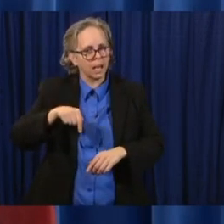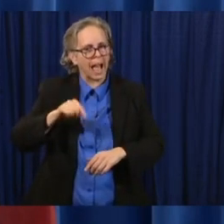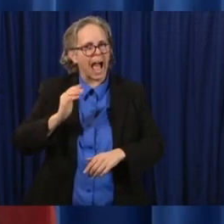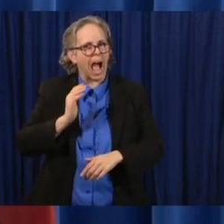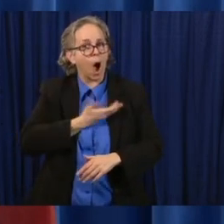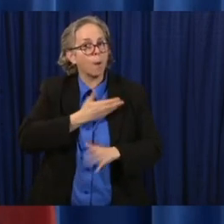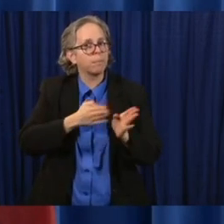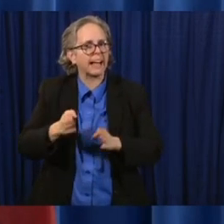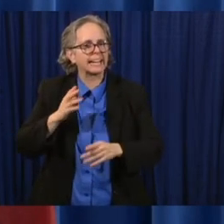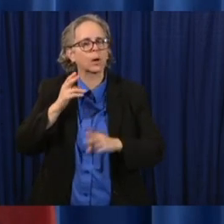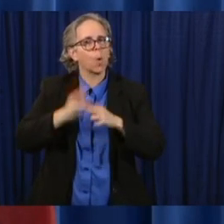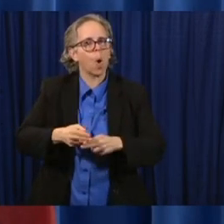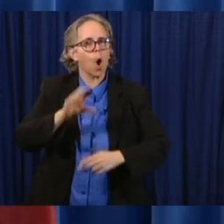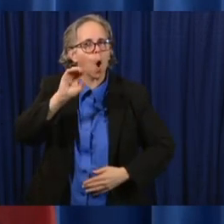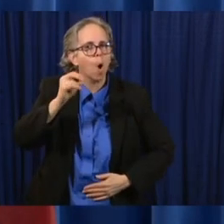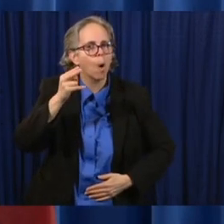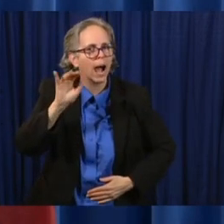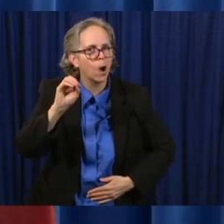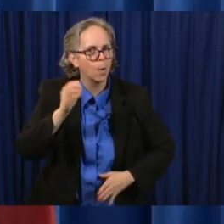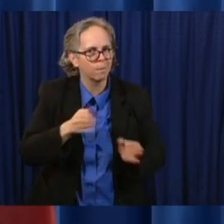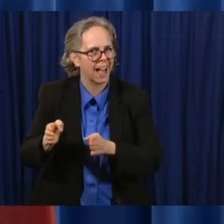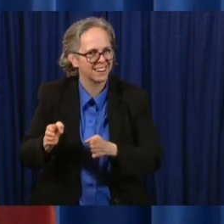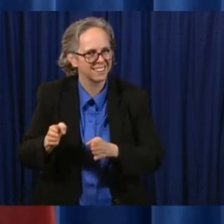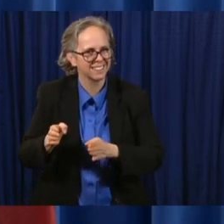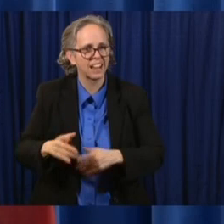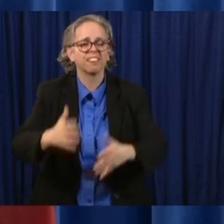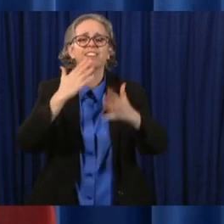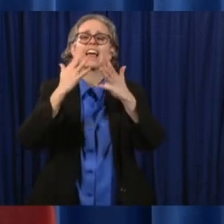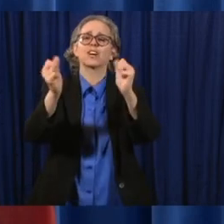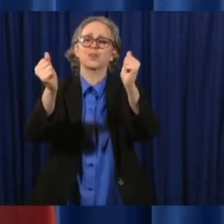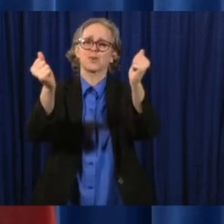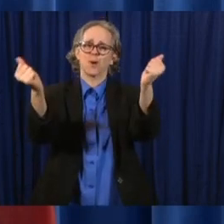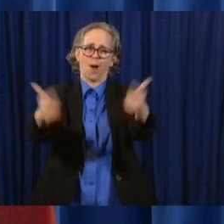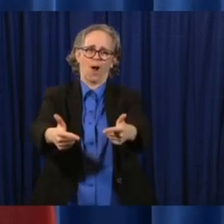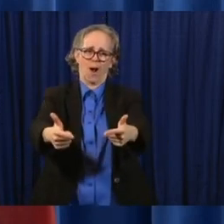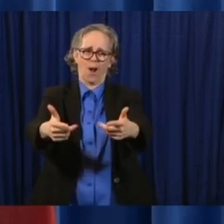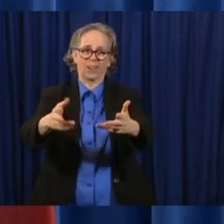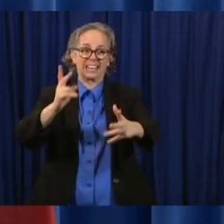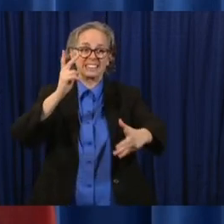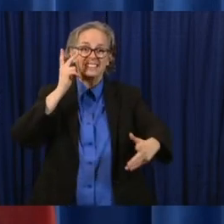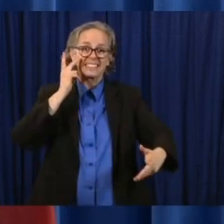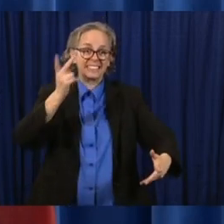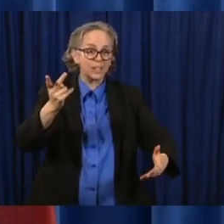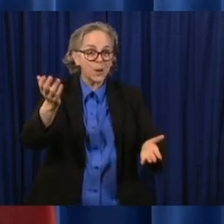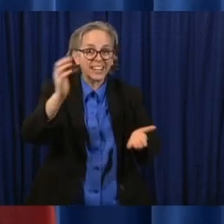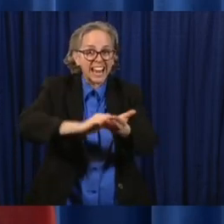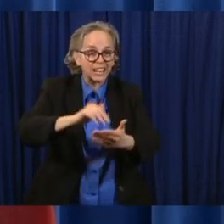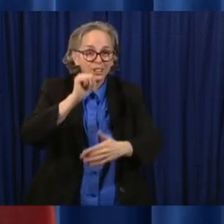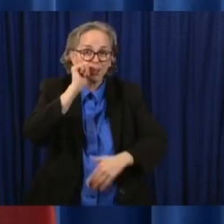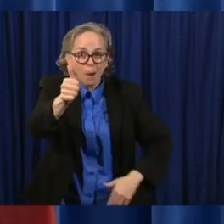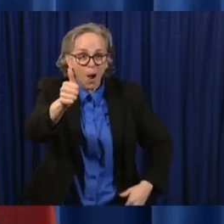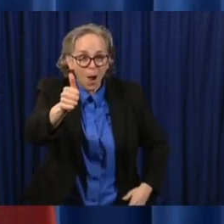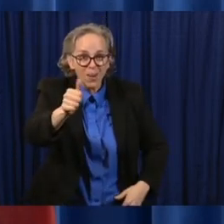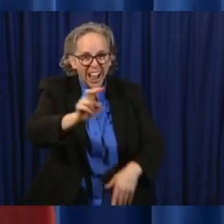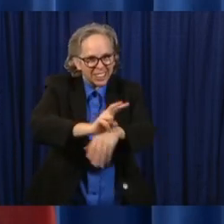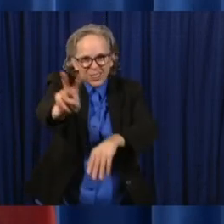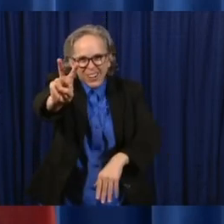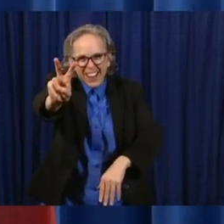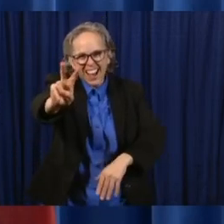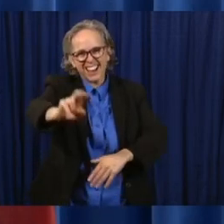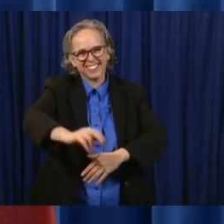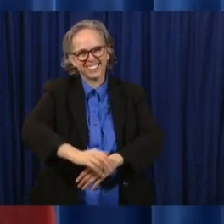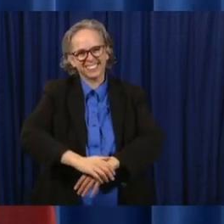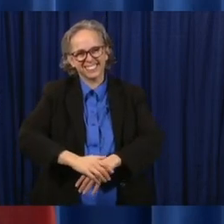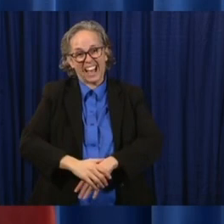want. Thank you all very much. We will see you back tomorrow at 2 o'clock, and we hope we